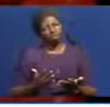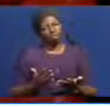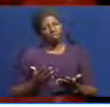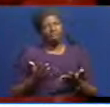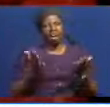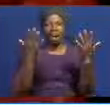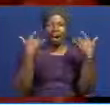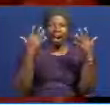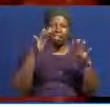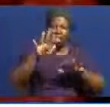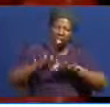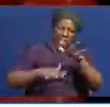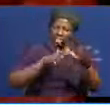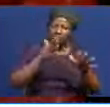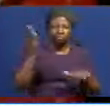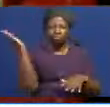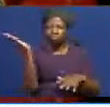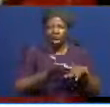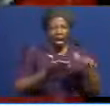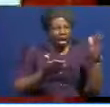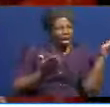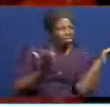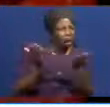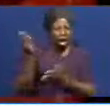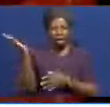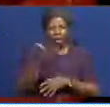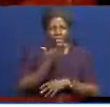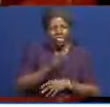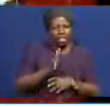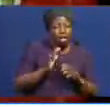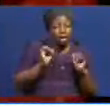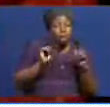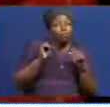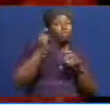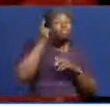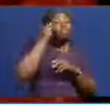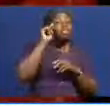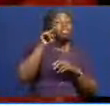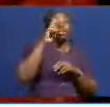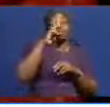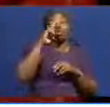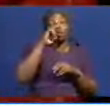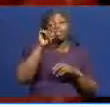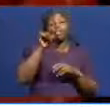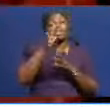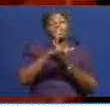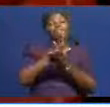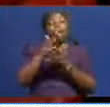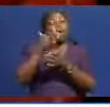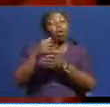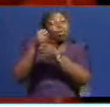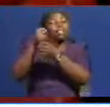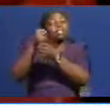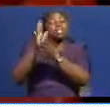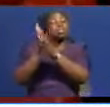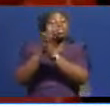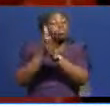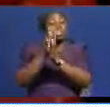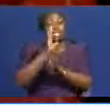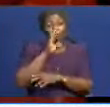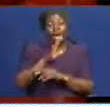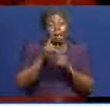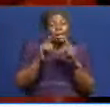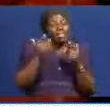being chopped off, Mr. Speaker. So we might think it is a joke, this shareholding narrative, Mr. Speaker. But having